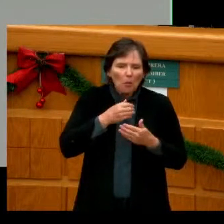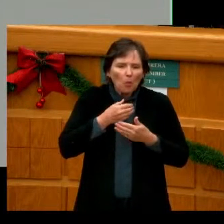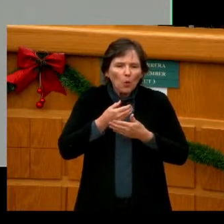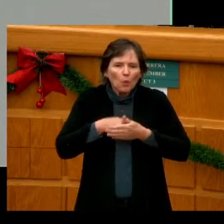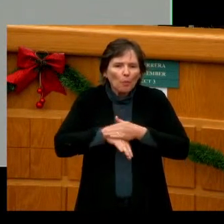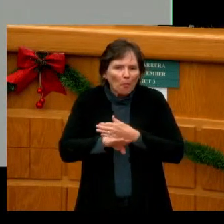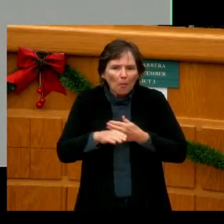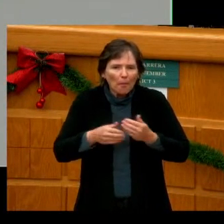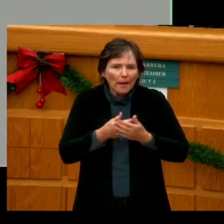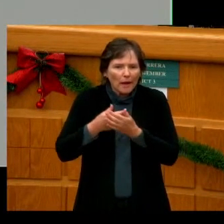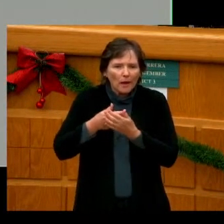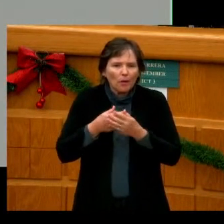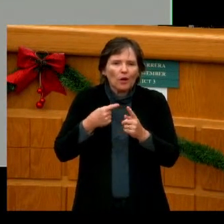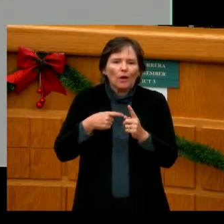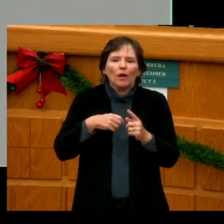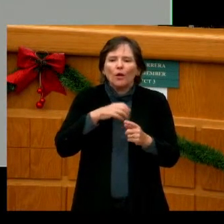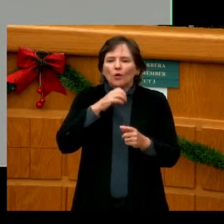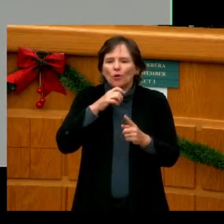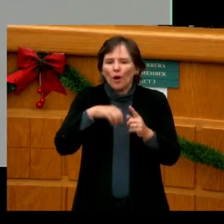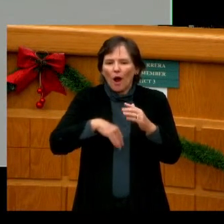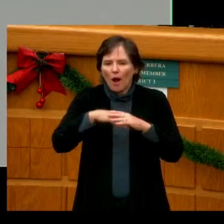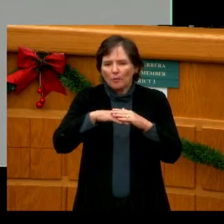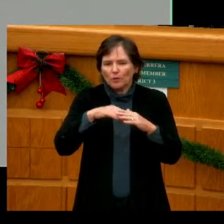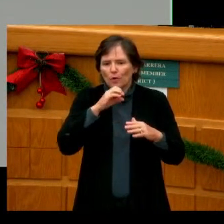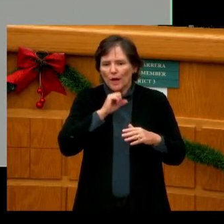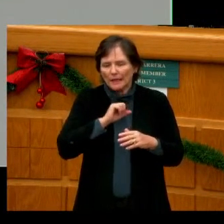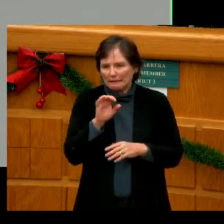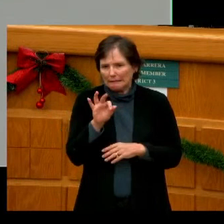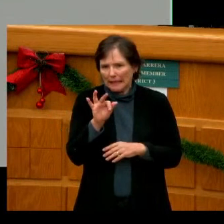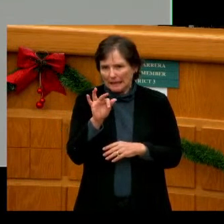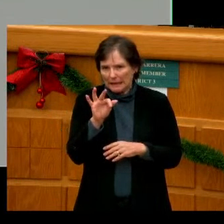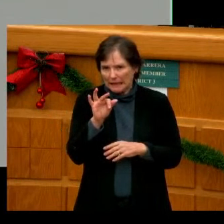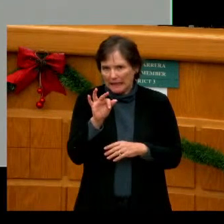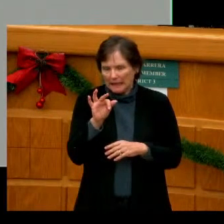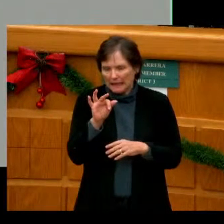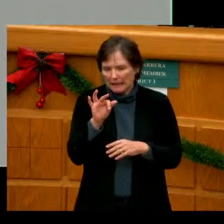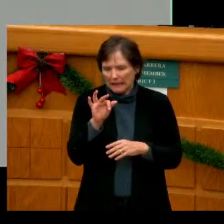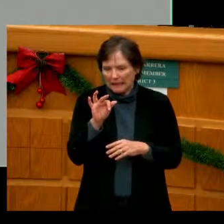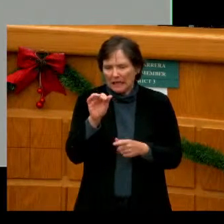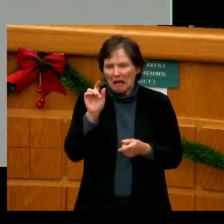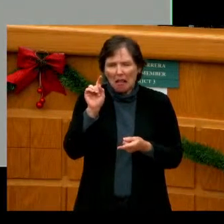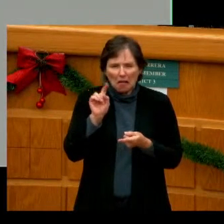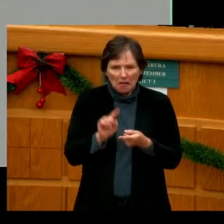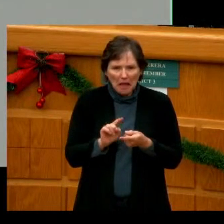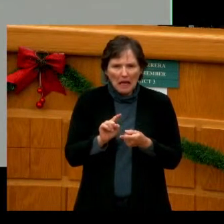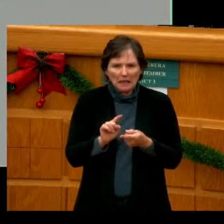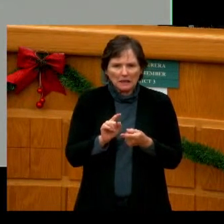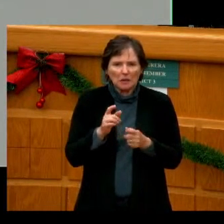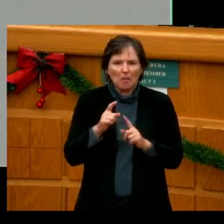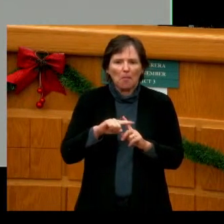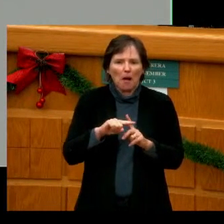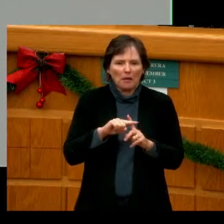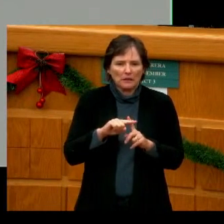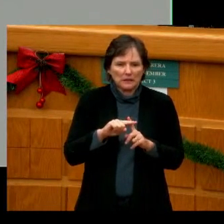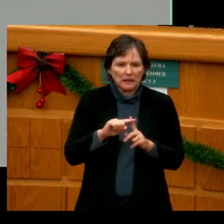lowest proportion of people that are testing positive. So there's some pretty interesting patterns going on here, but this kind of lets you